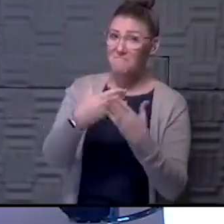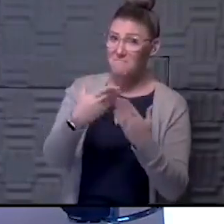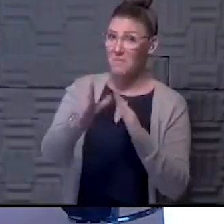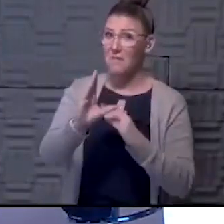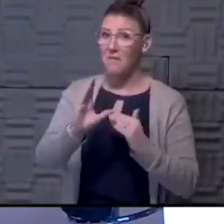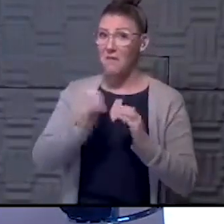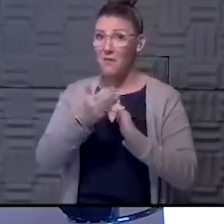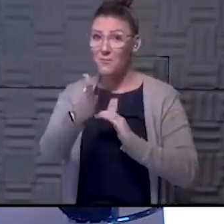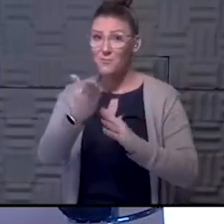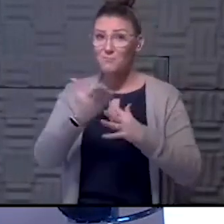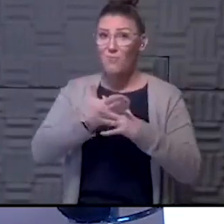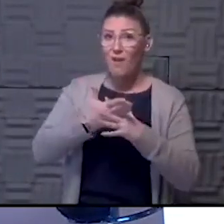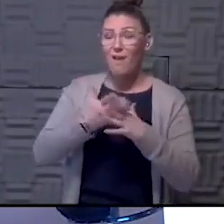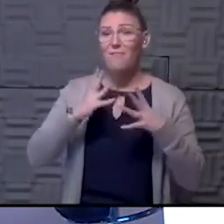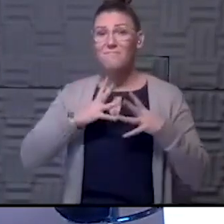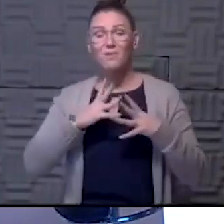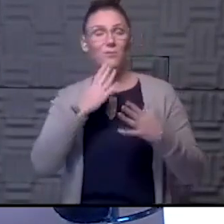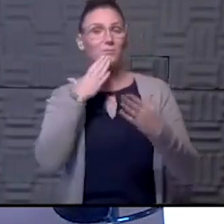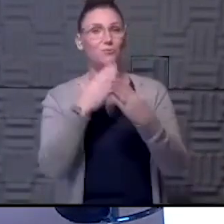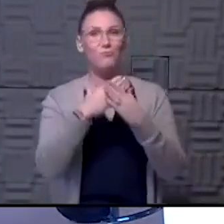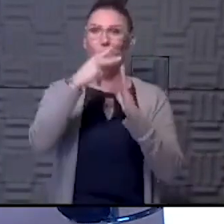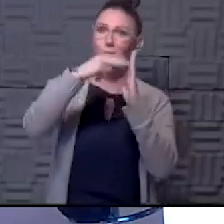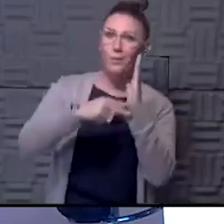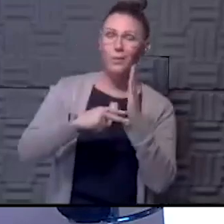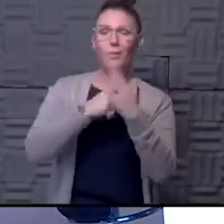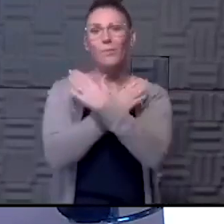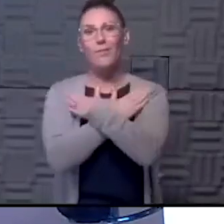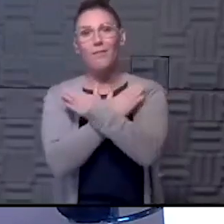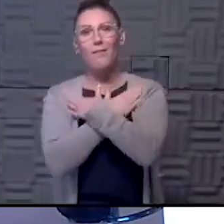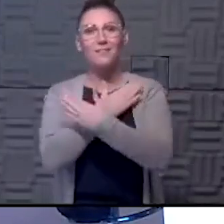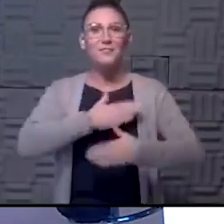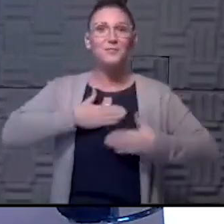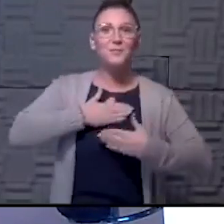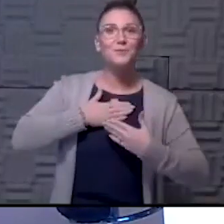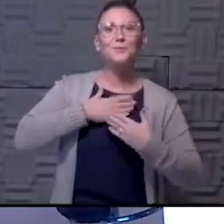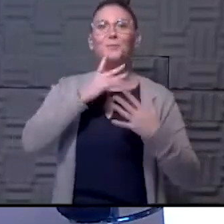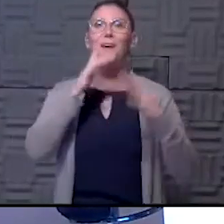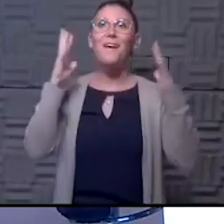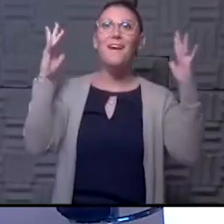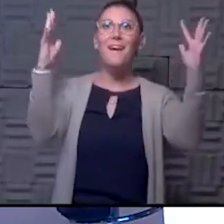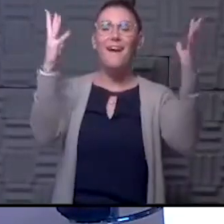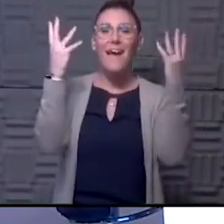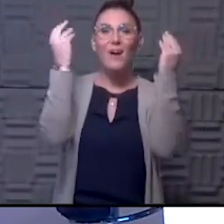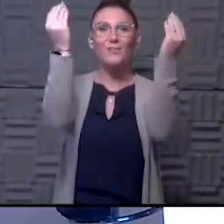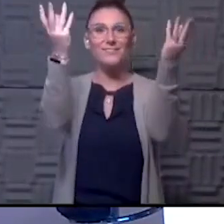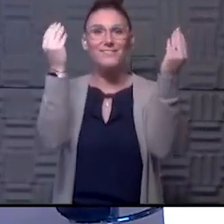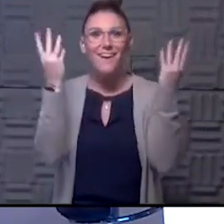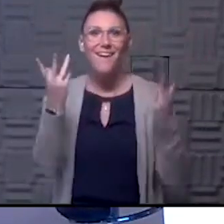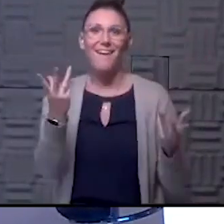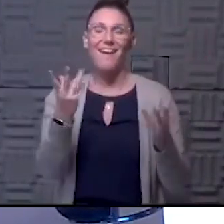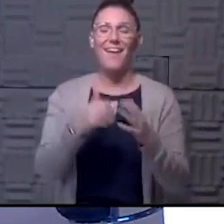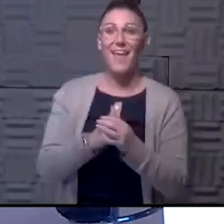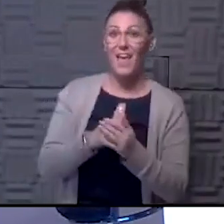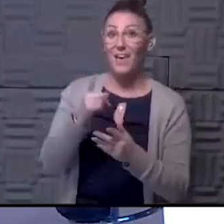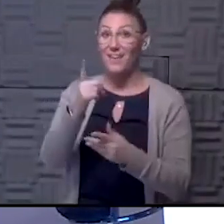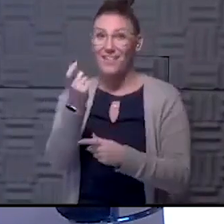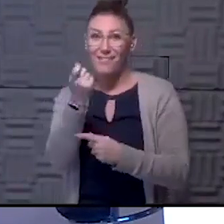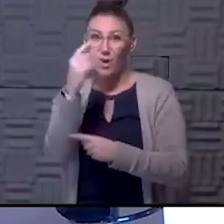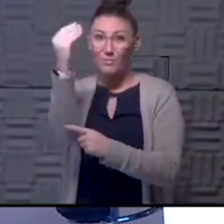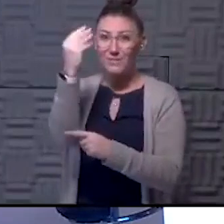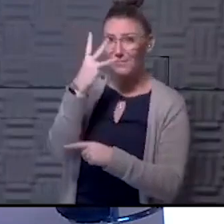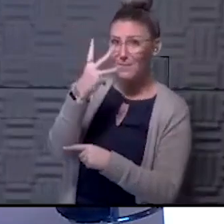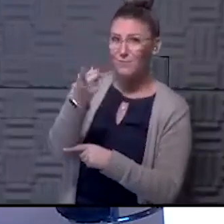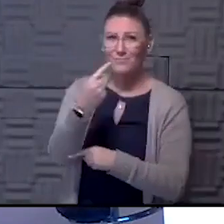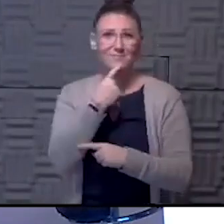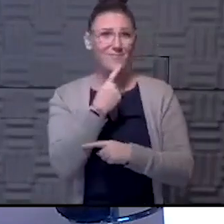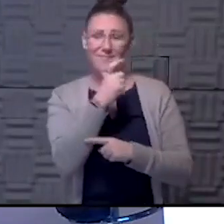just got to read and relax and enjoy nature. And I accused you of getting a little sun, and you told me it wasn't from